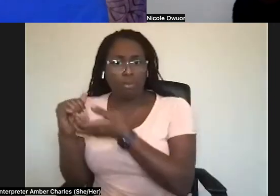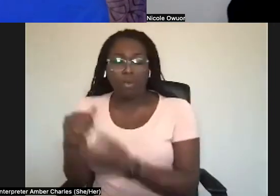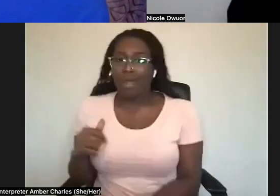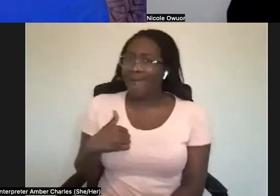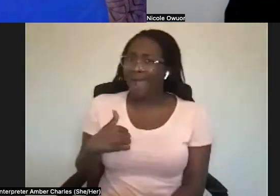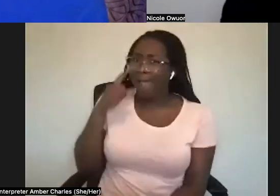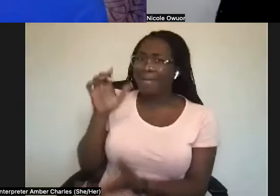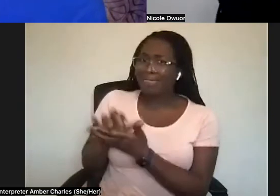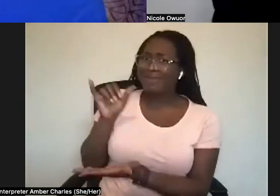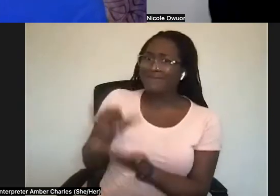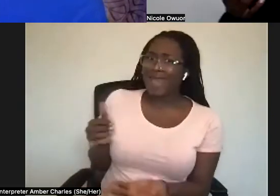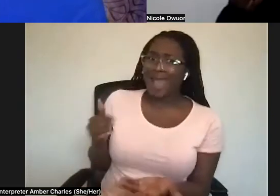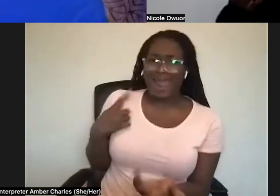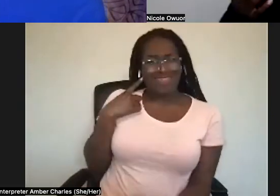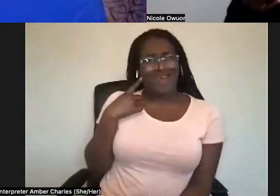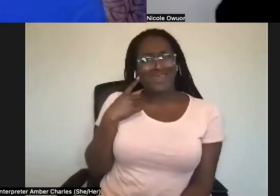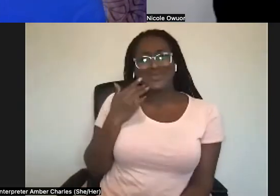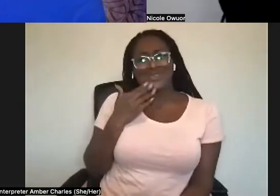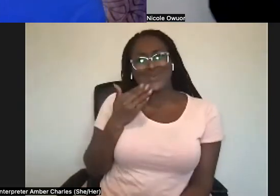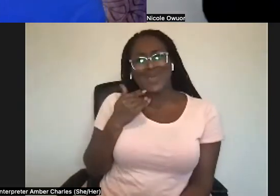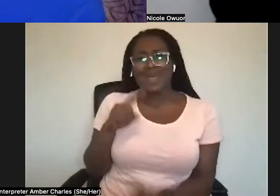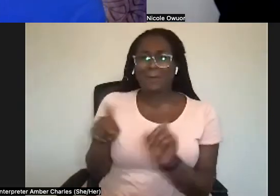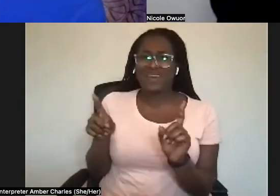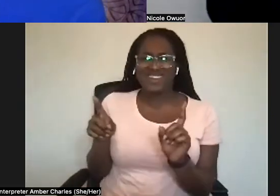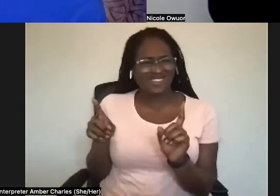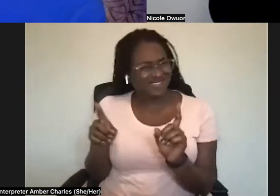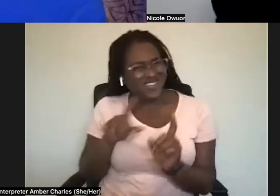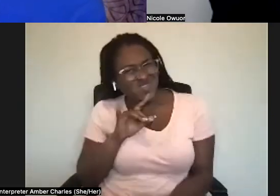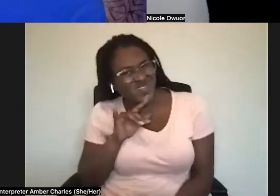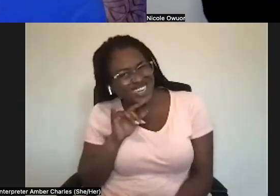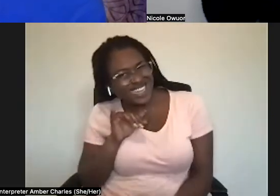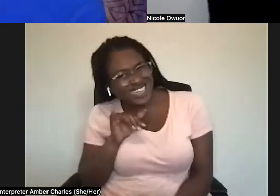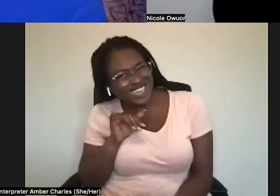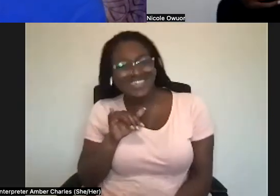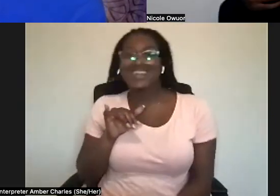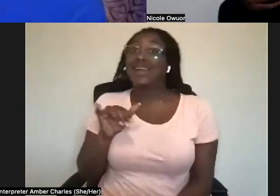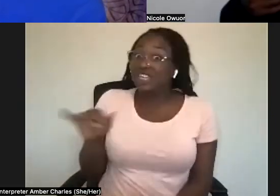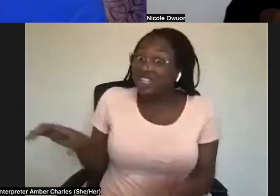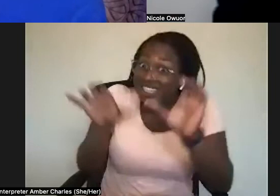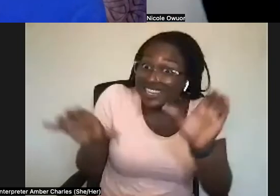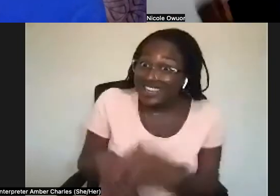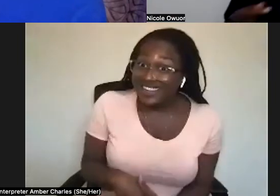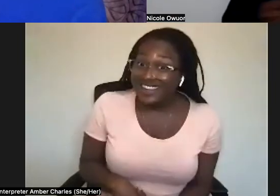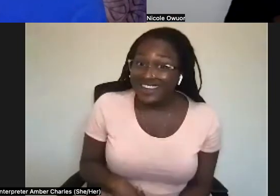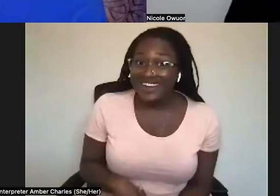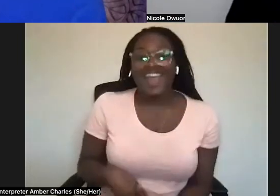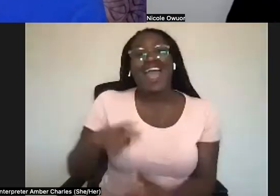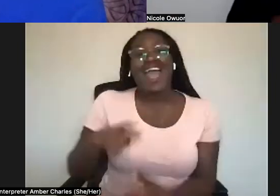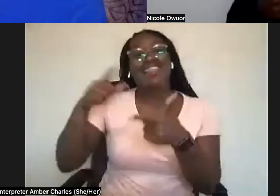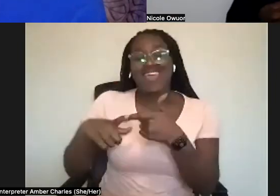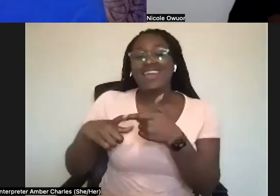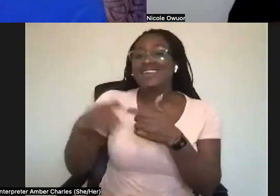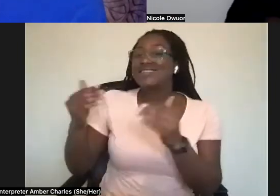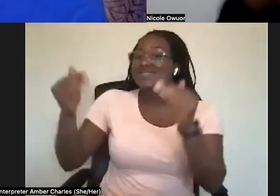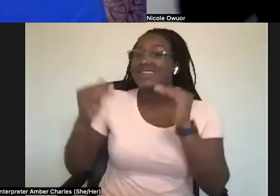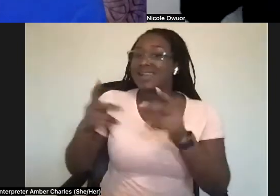believed it and I thought it was sweet, but I was like, is she? And she did. And the next place that I went,